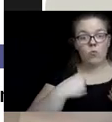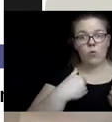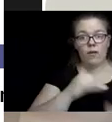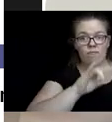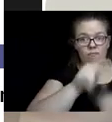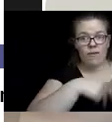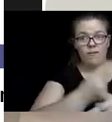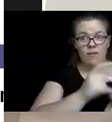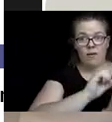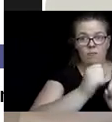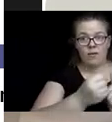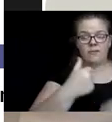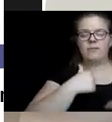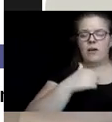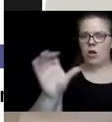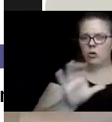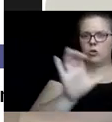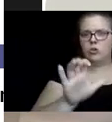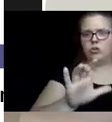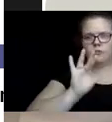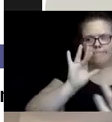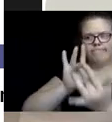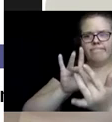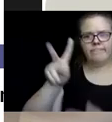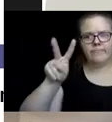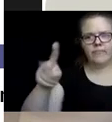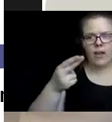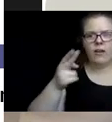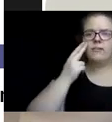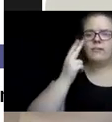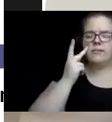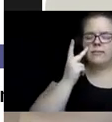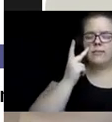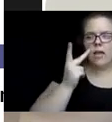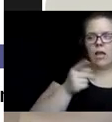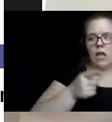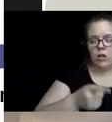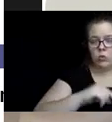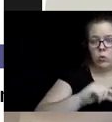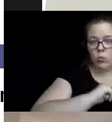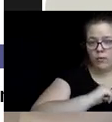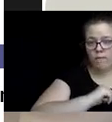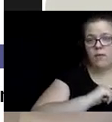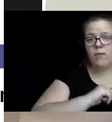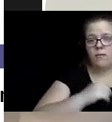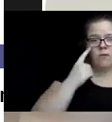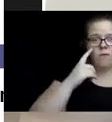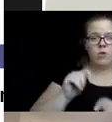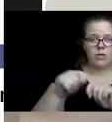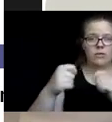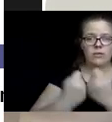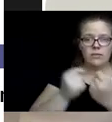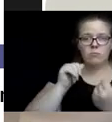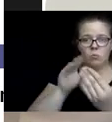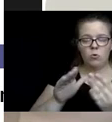encourage you to reach out and contact Vera House to see whether or not it might qualify for a team approach on that.